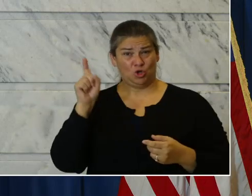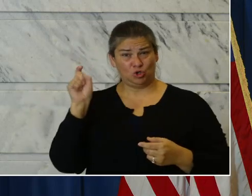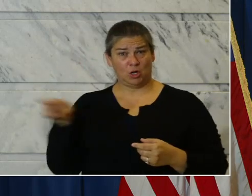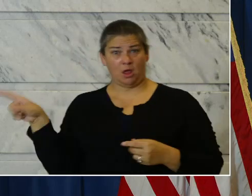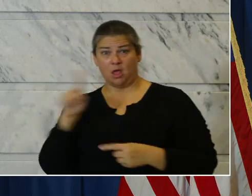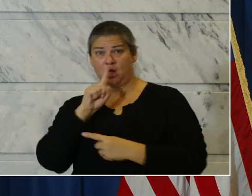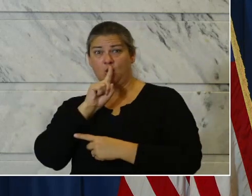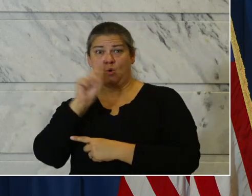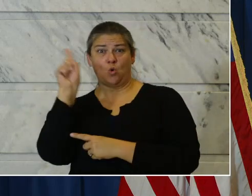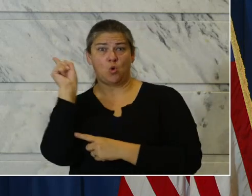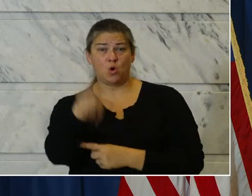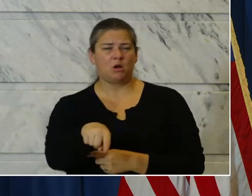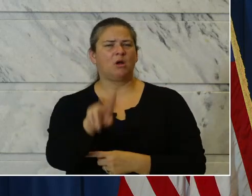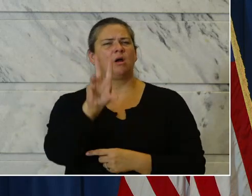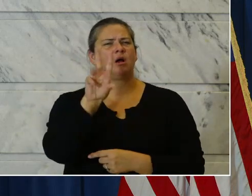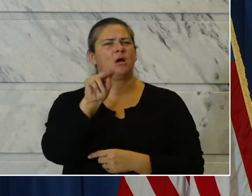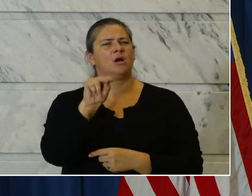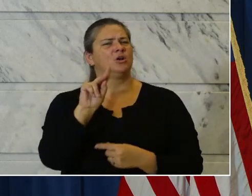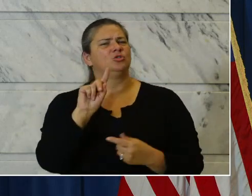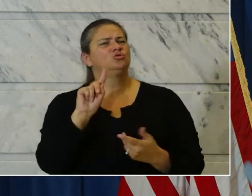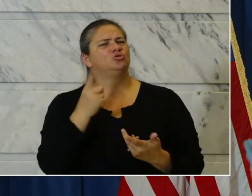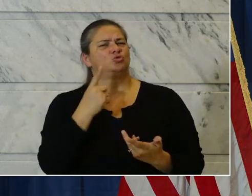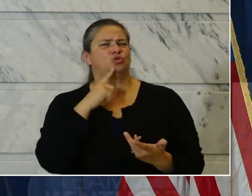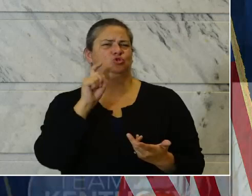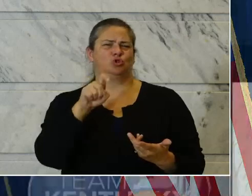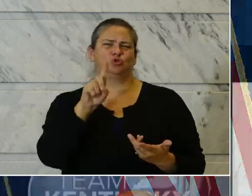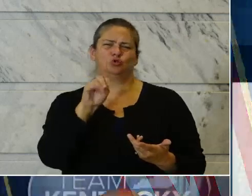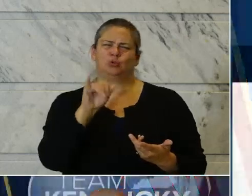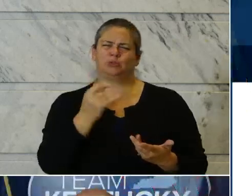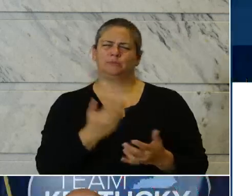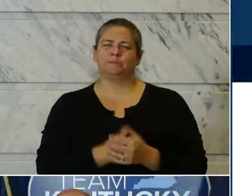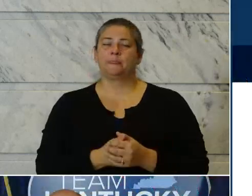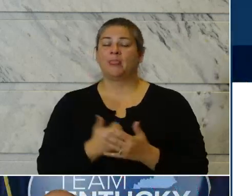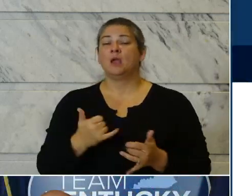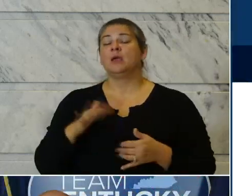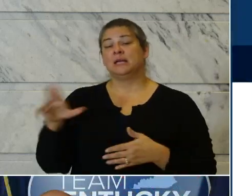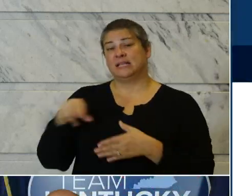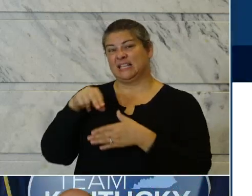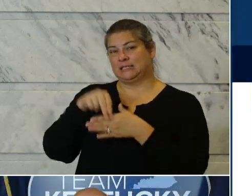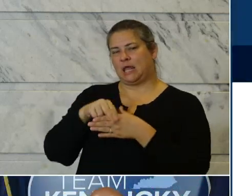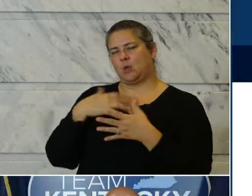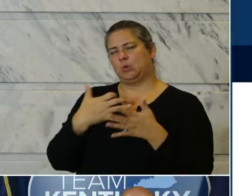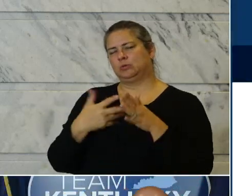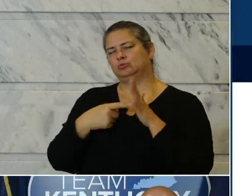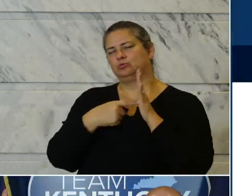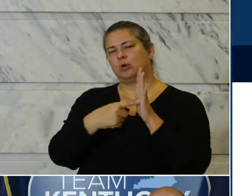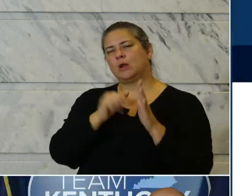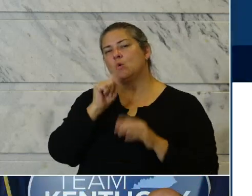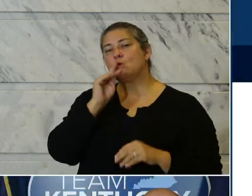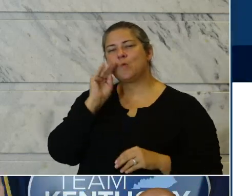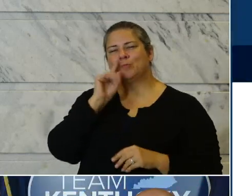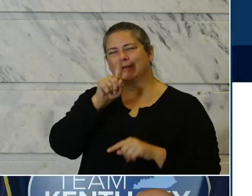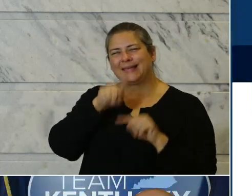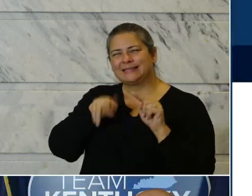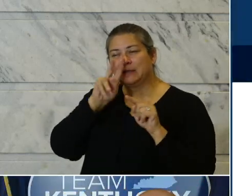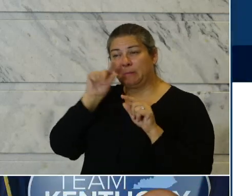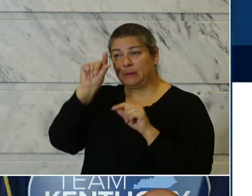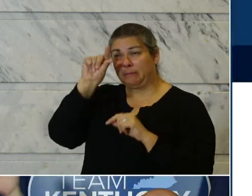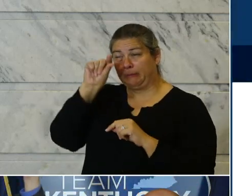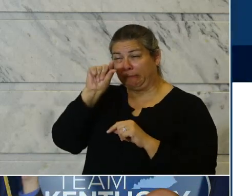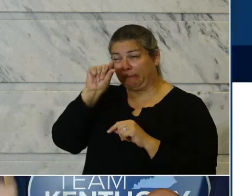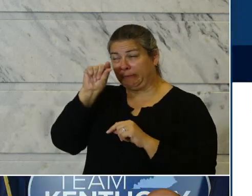what needs to be done. So if I can show my first slide deck, you're not going to be able to read this, but I wanted to do this. I took